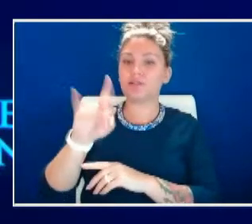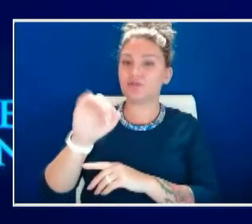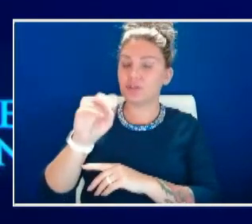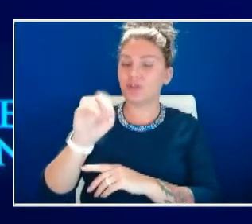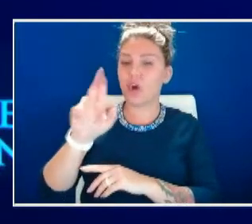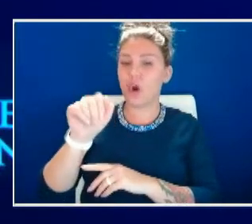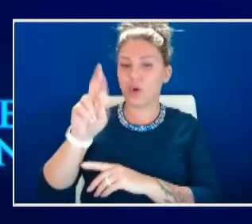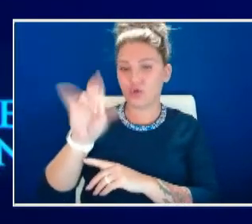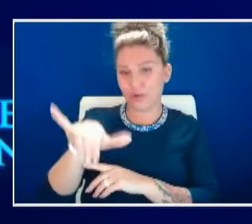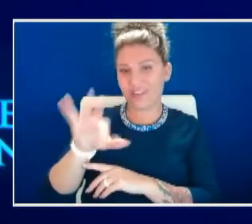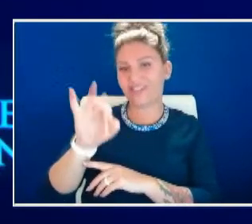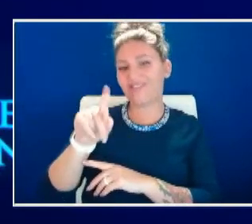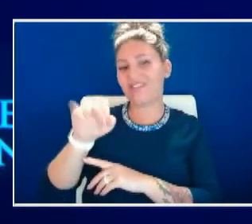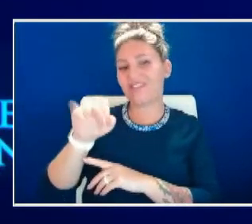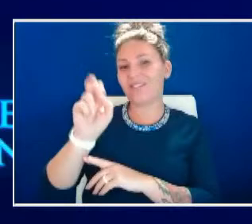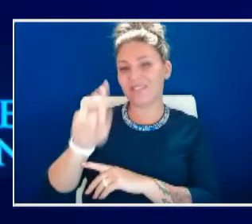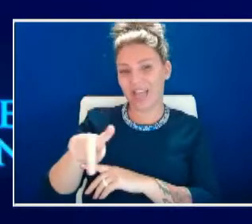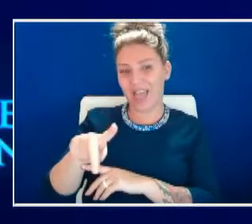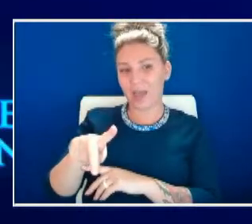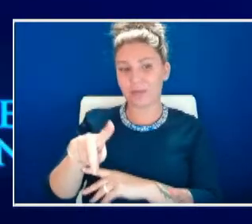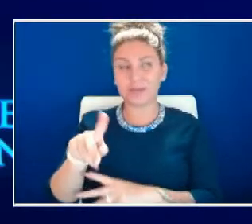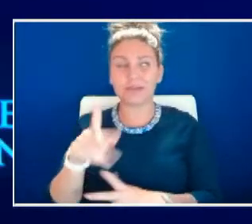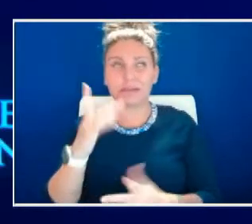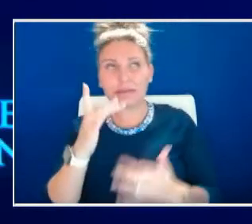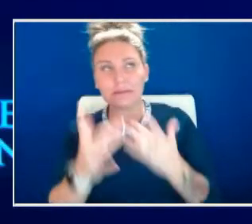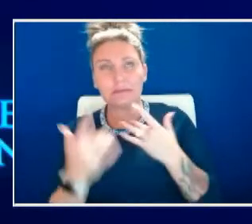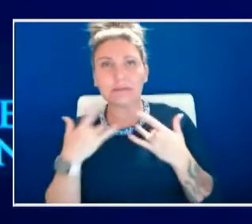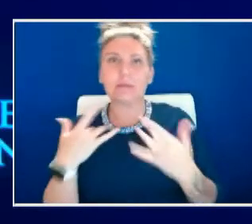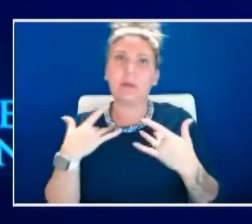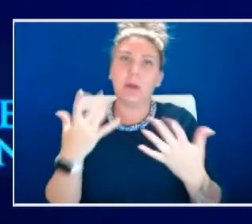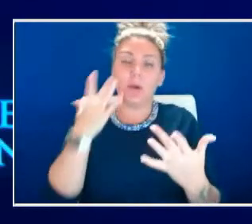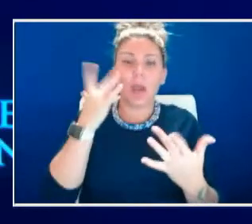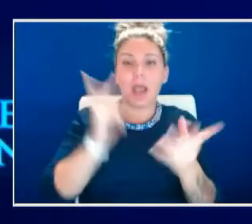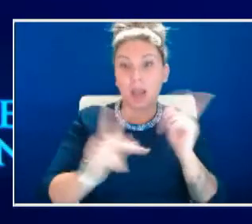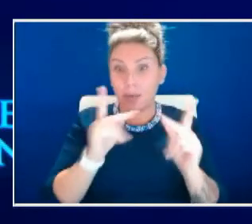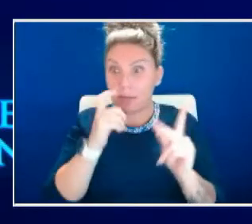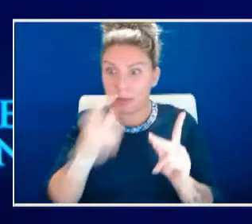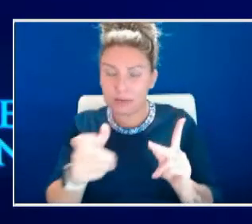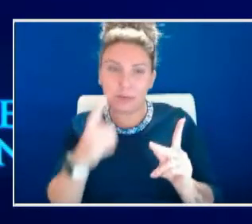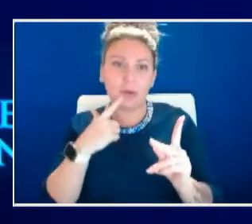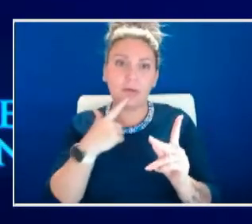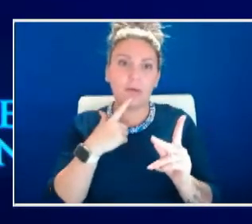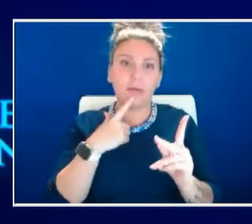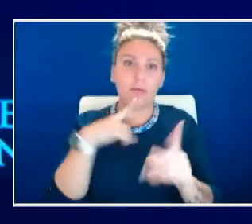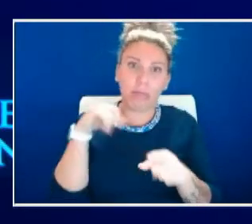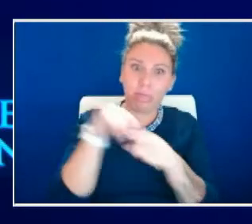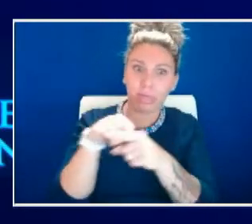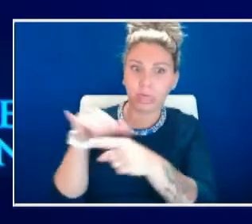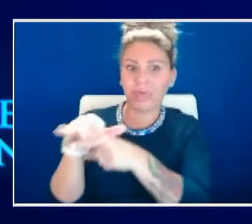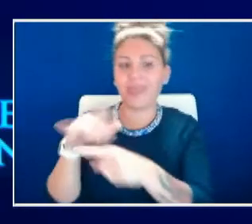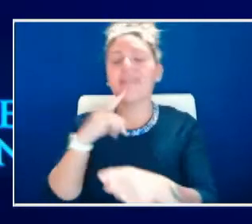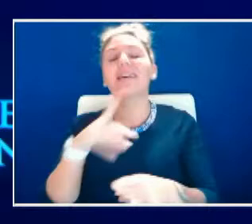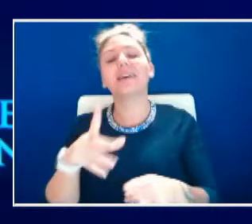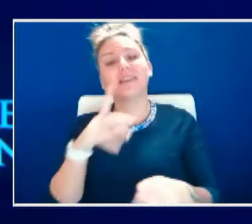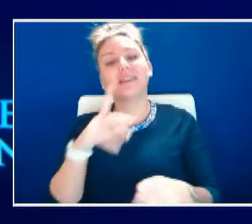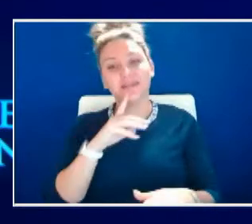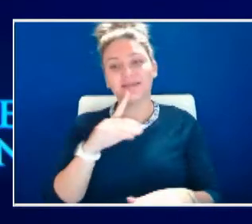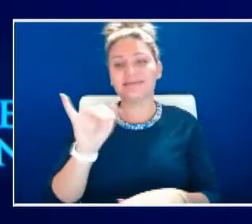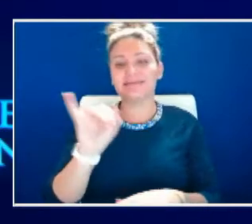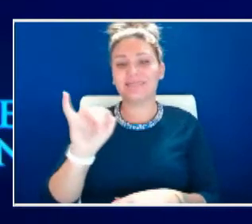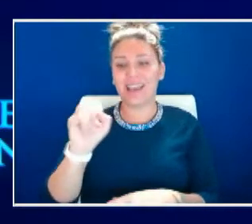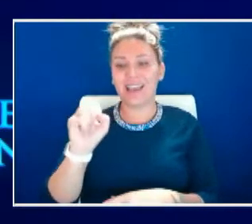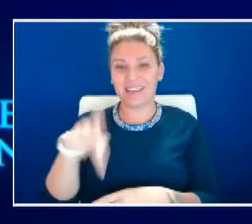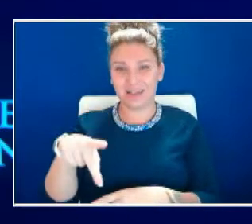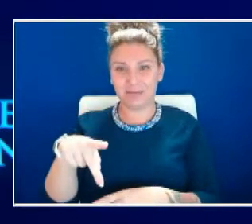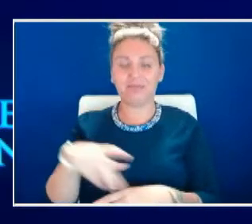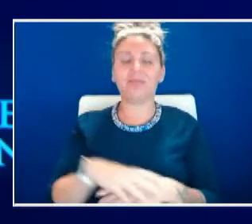which is why people don't typically say the whole thing, and it's shortened to thank you for anagram of DIEP. And it's a way of doing breast